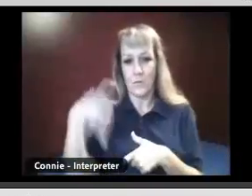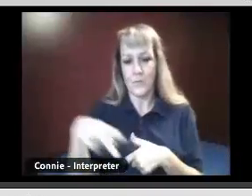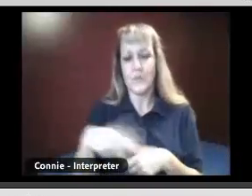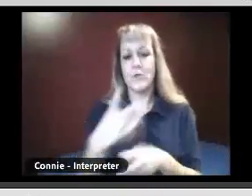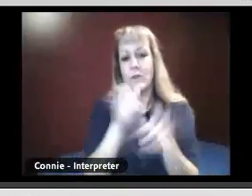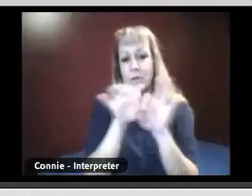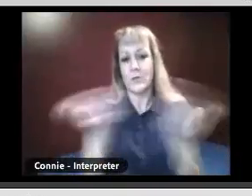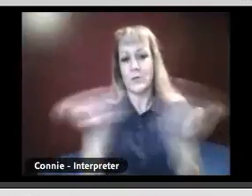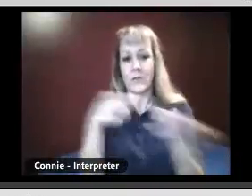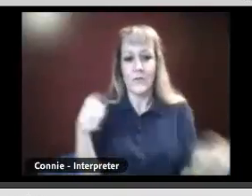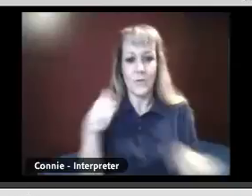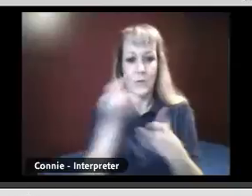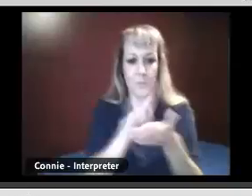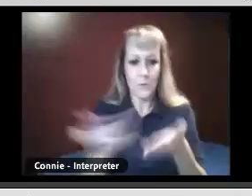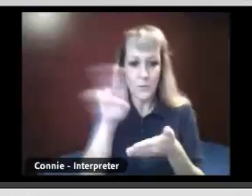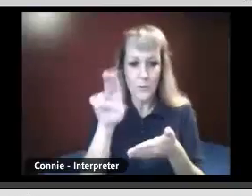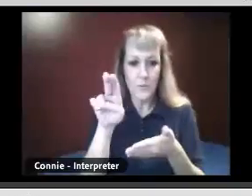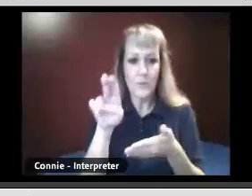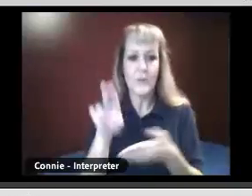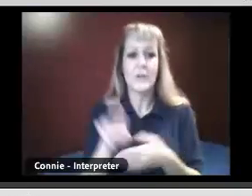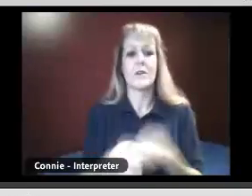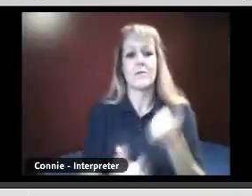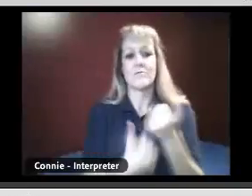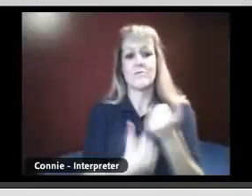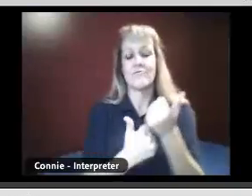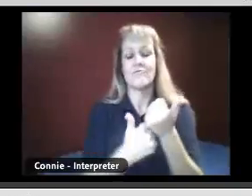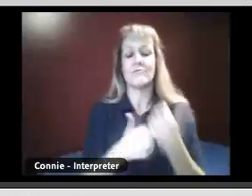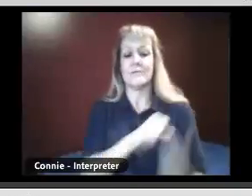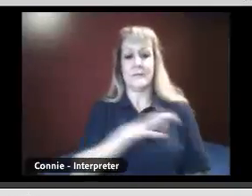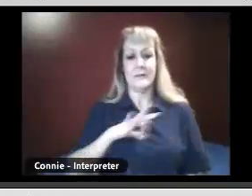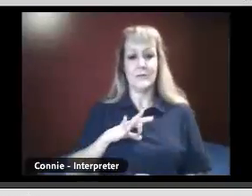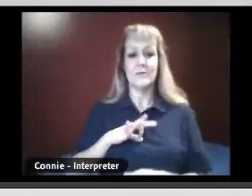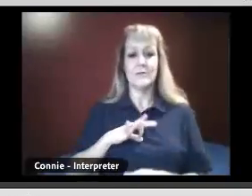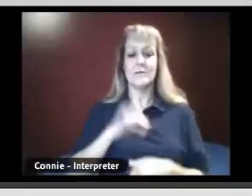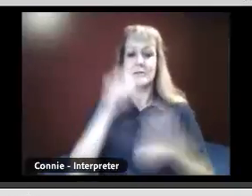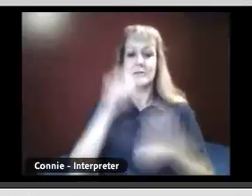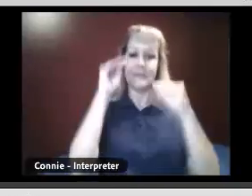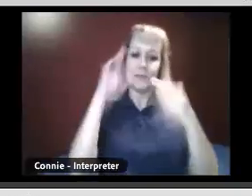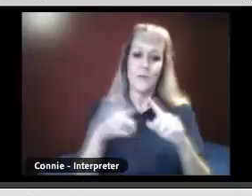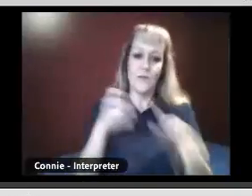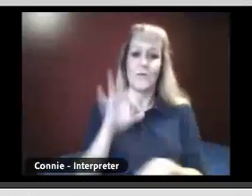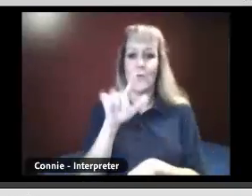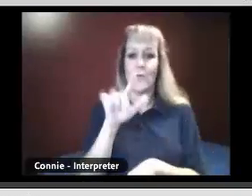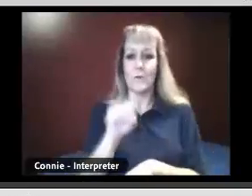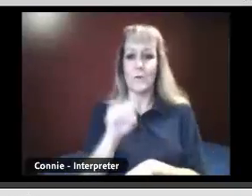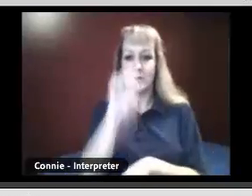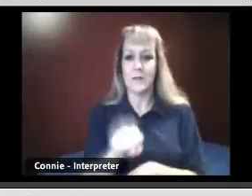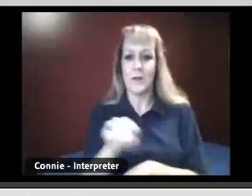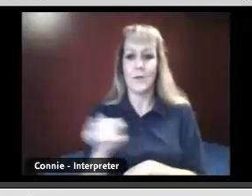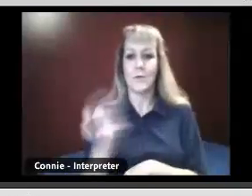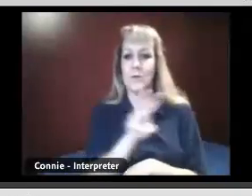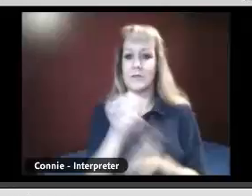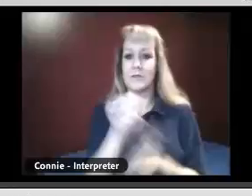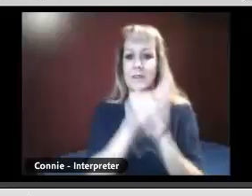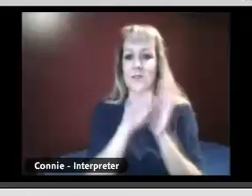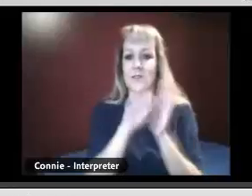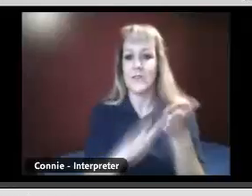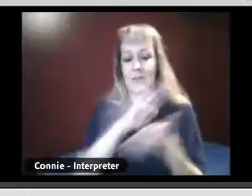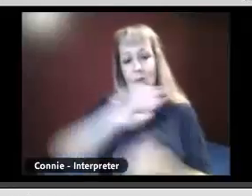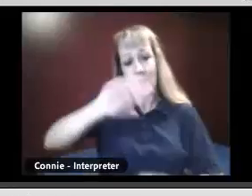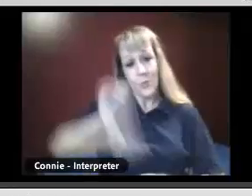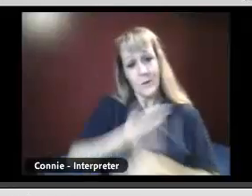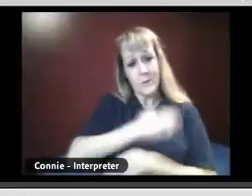from Widener University and is an adjunct instructor for Florida Southwestern State College. Please welcome Claudia and enjoy her webinar